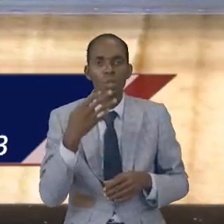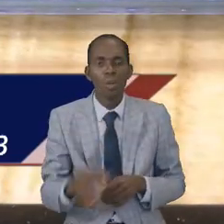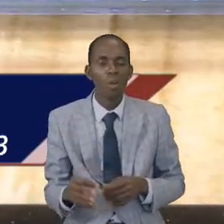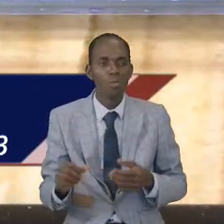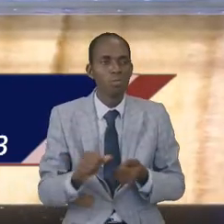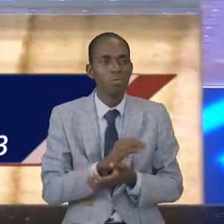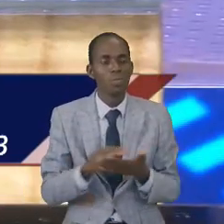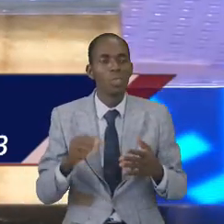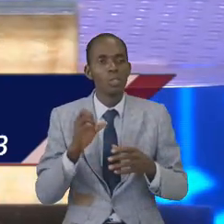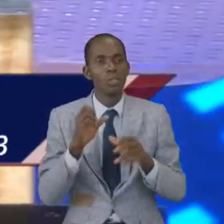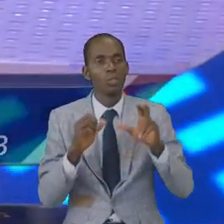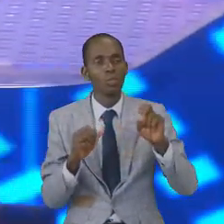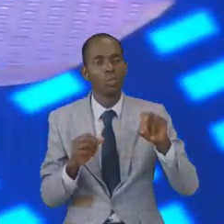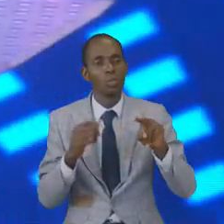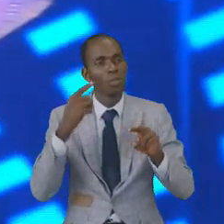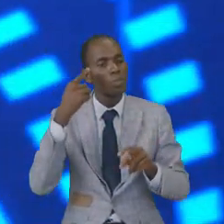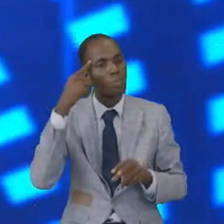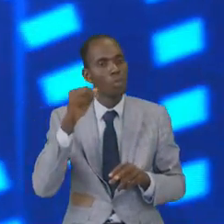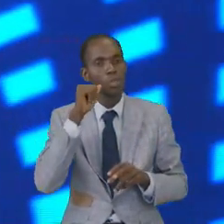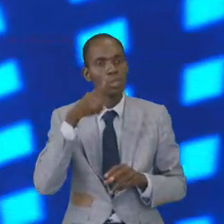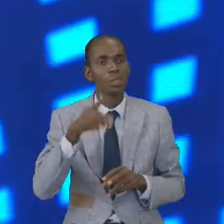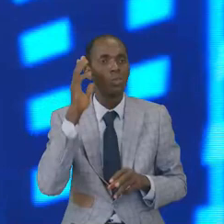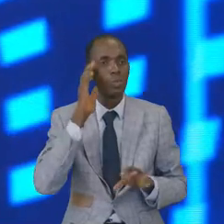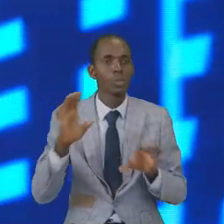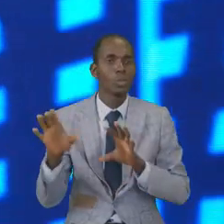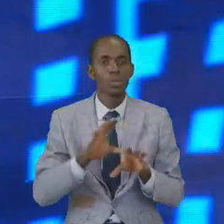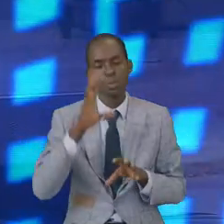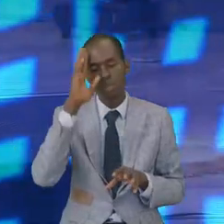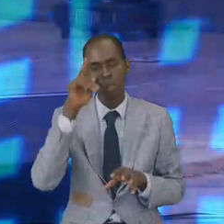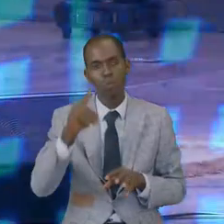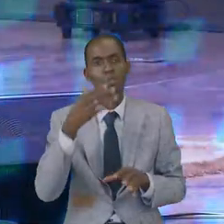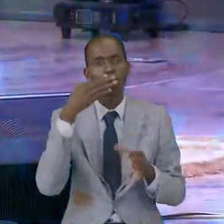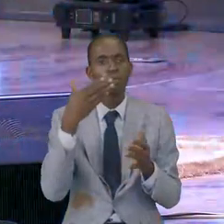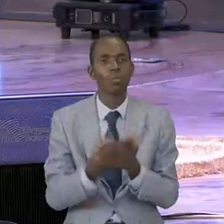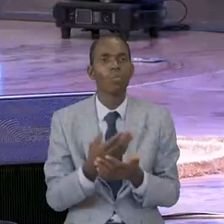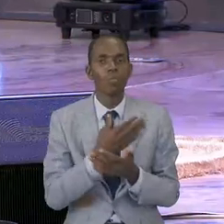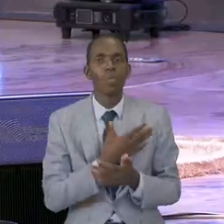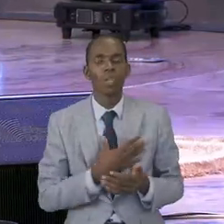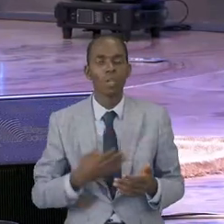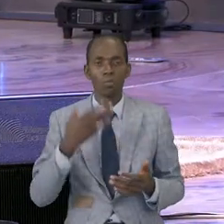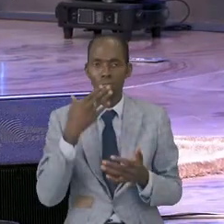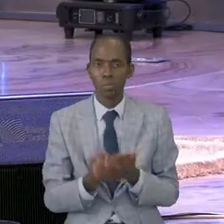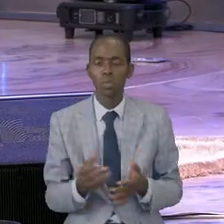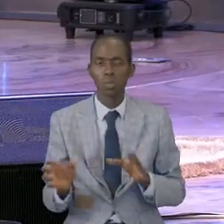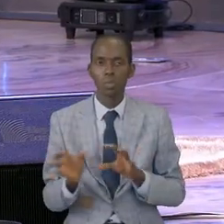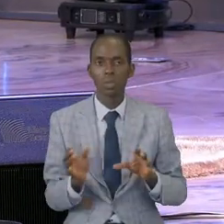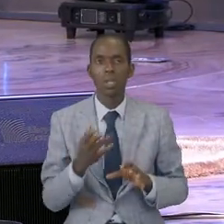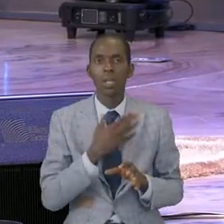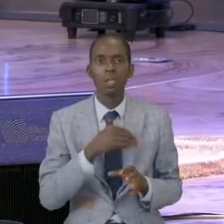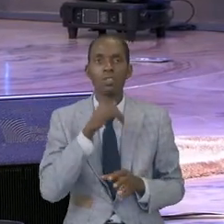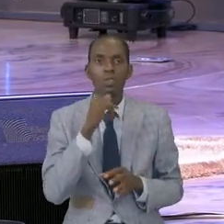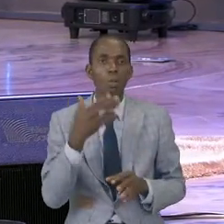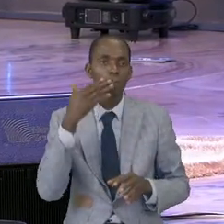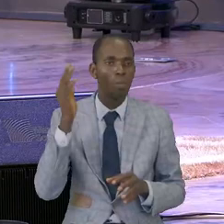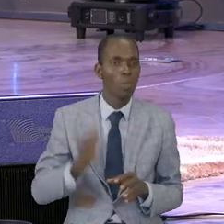12, it says, for she will do him good, well-doing, and not